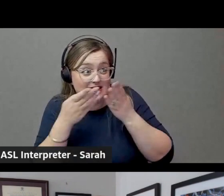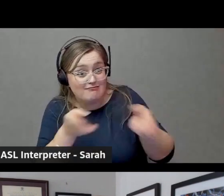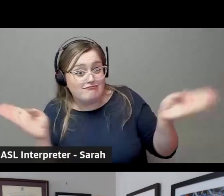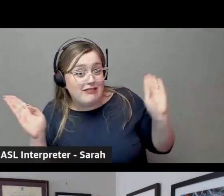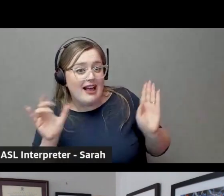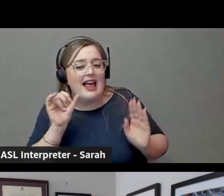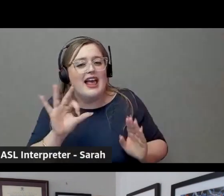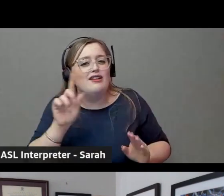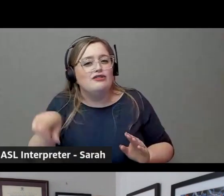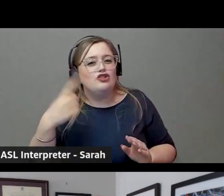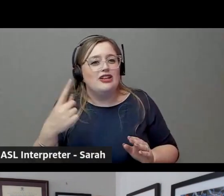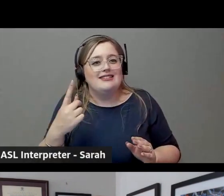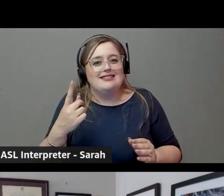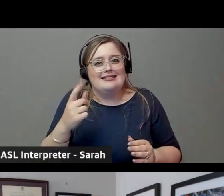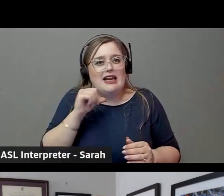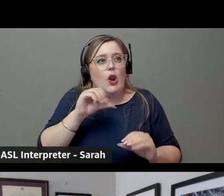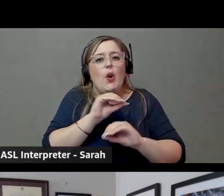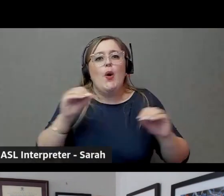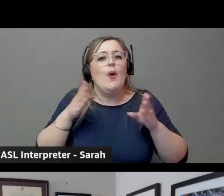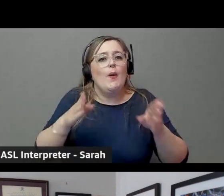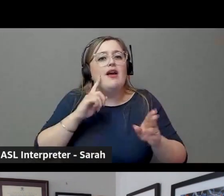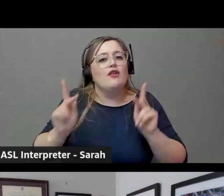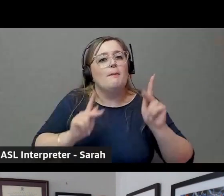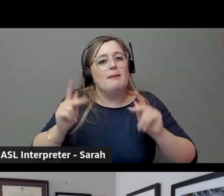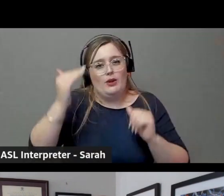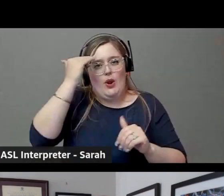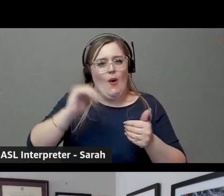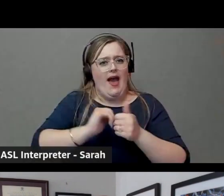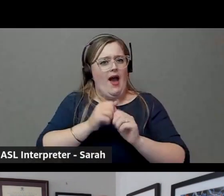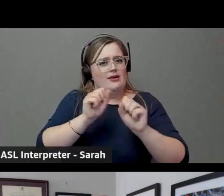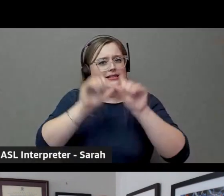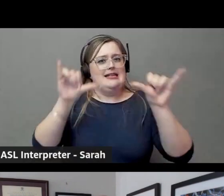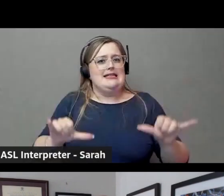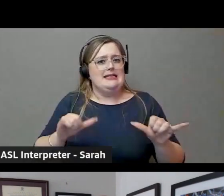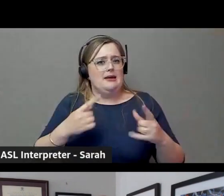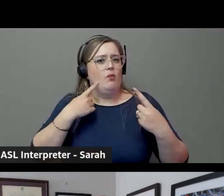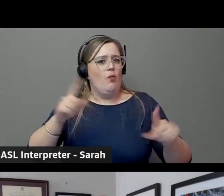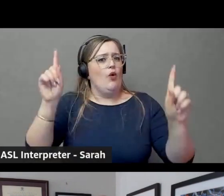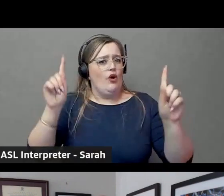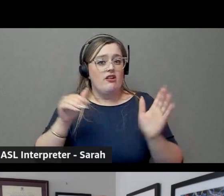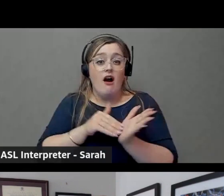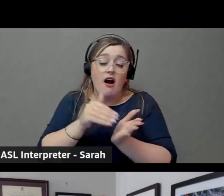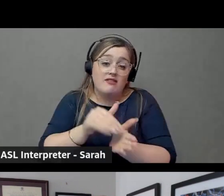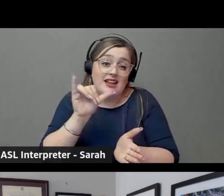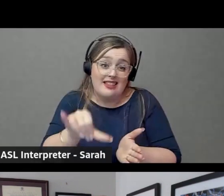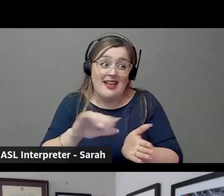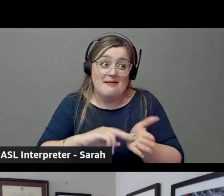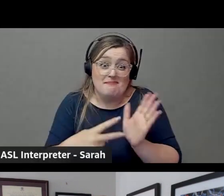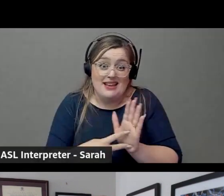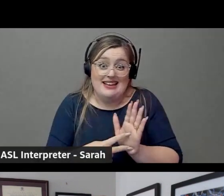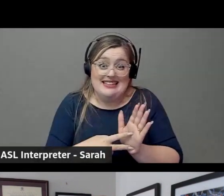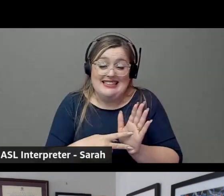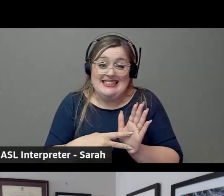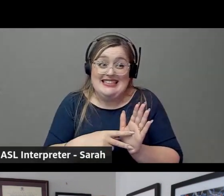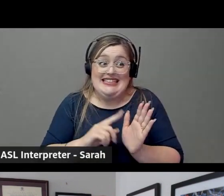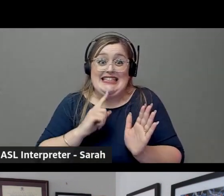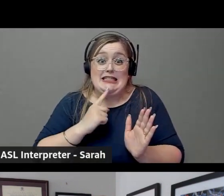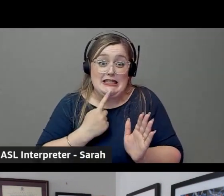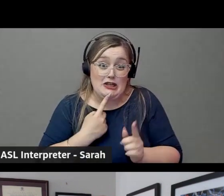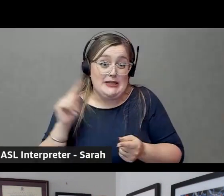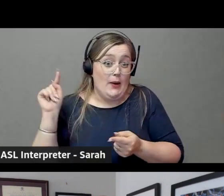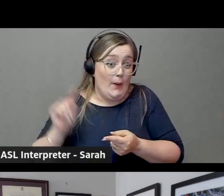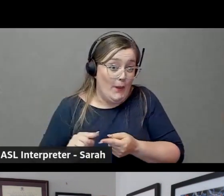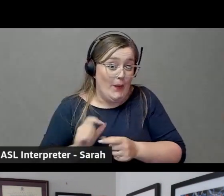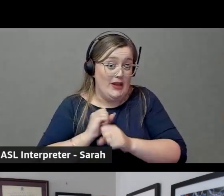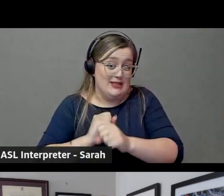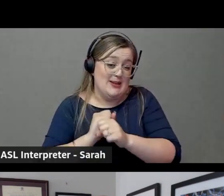just didn't have any way of people knowing how the system worked already. And oftentimes that makes it severely less secure in